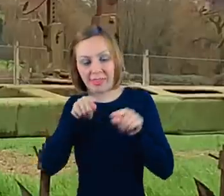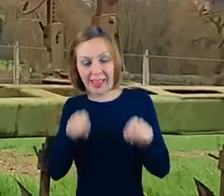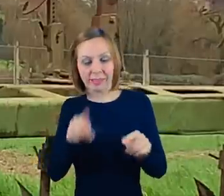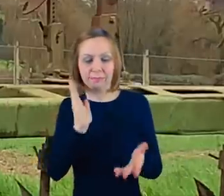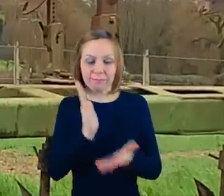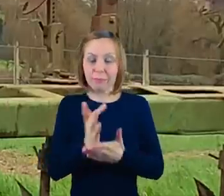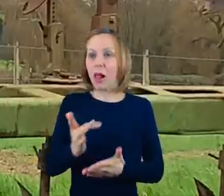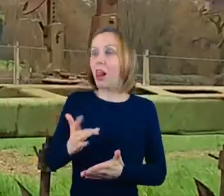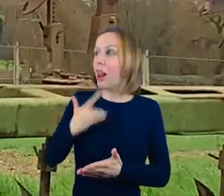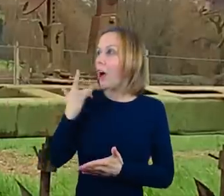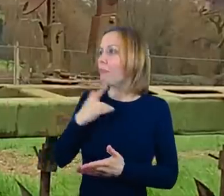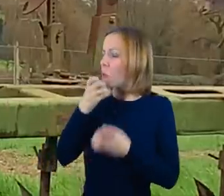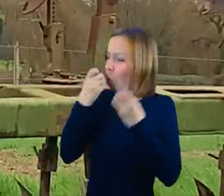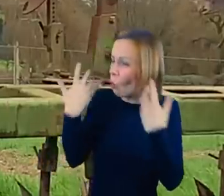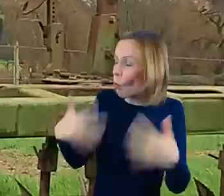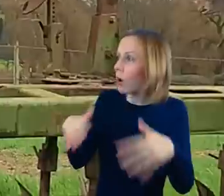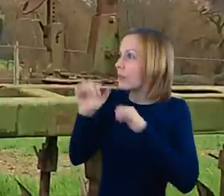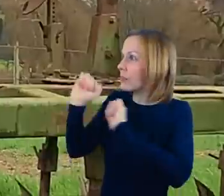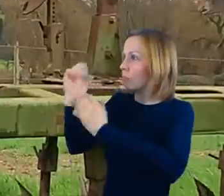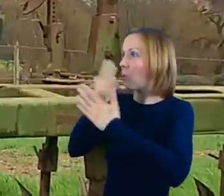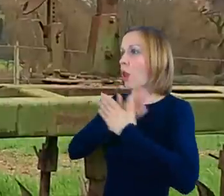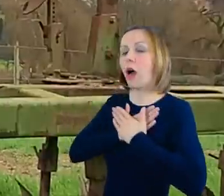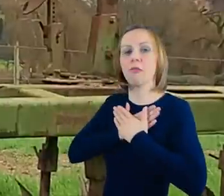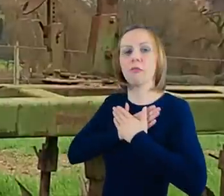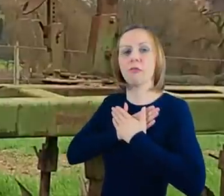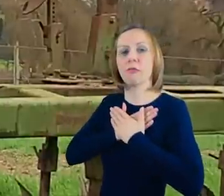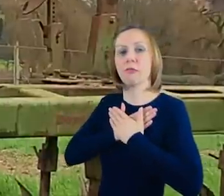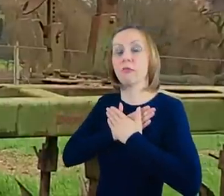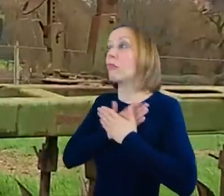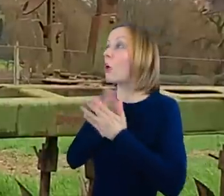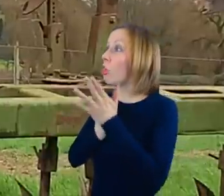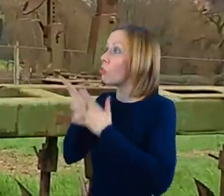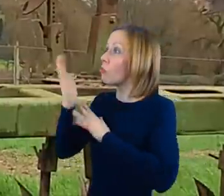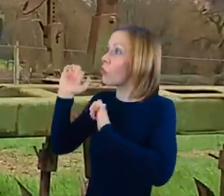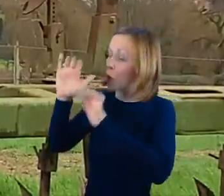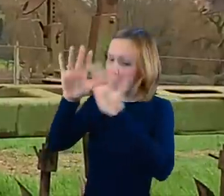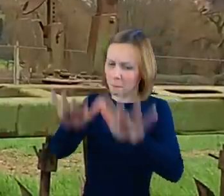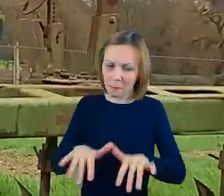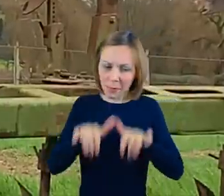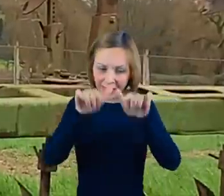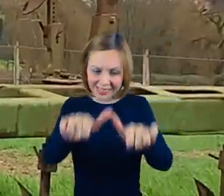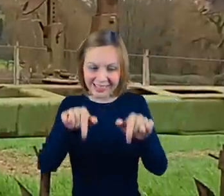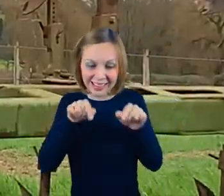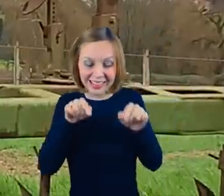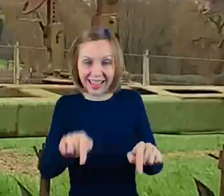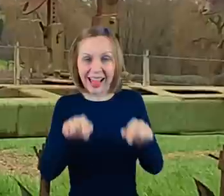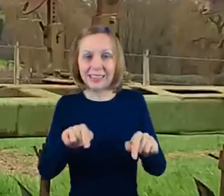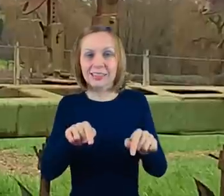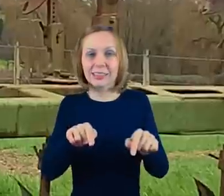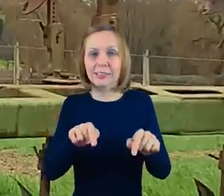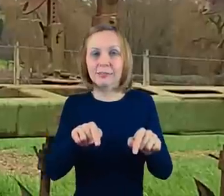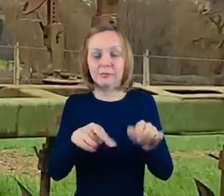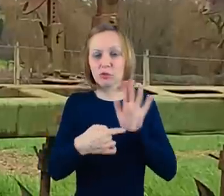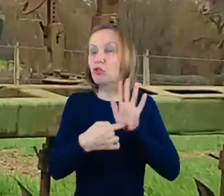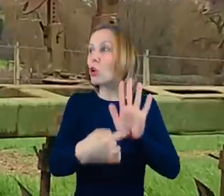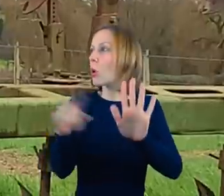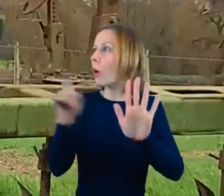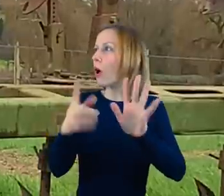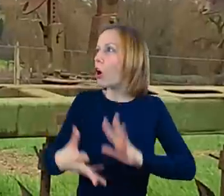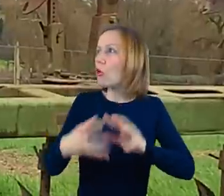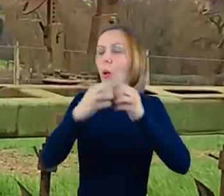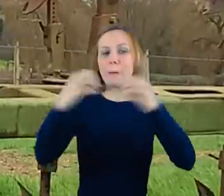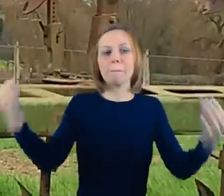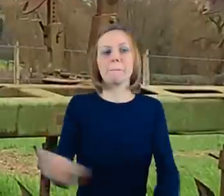love. By your blessing, let this seed be for us a sign of your creative power, that in sowing